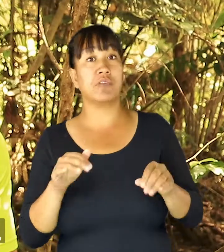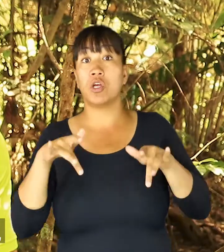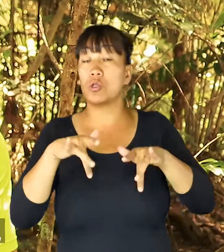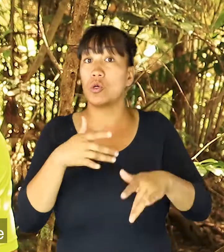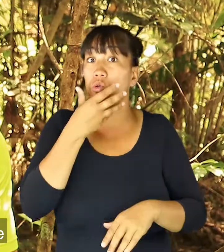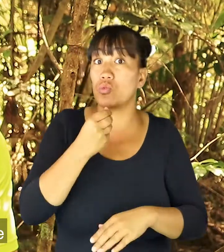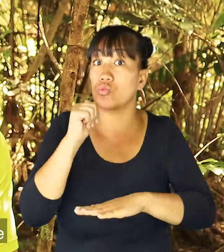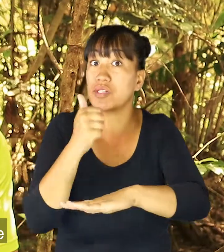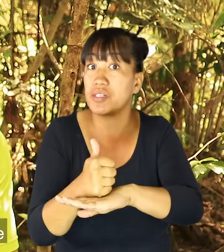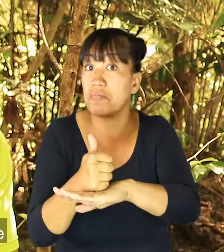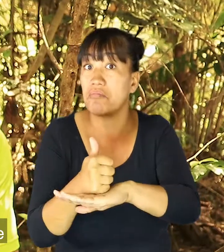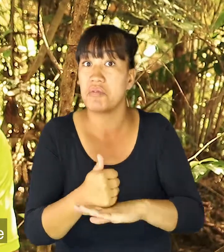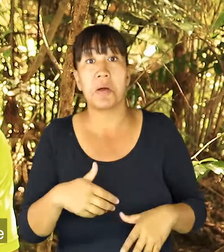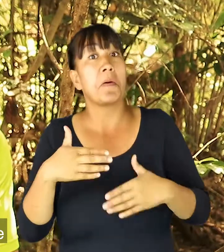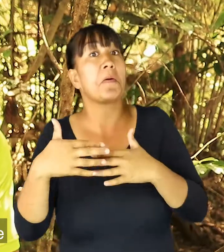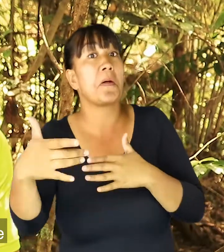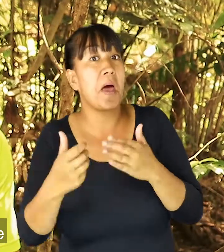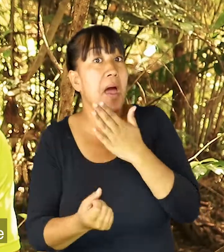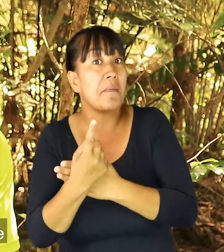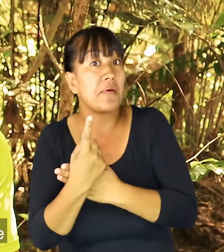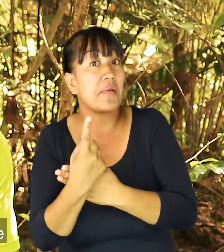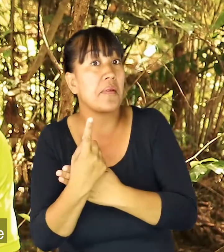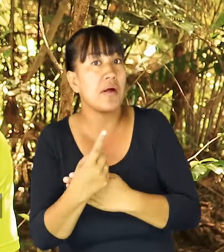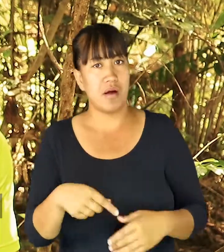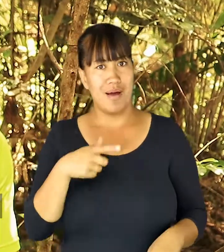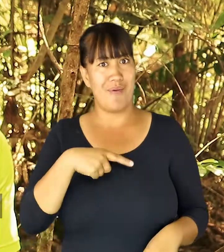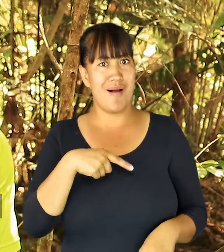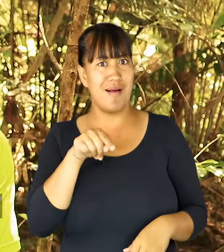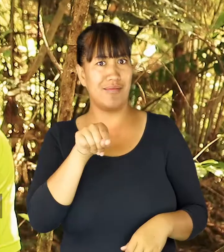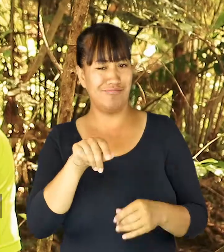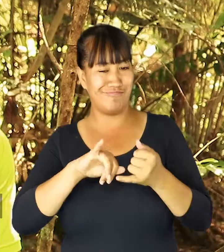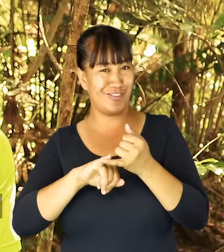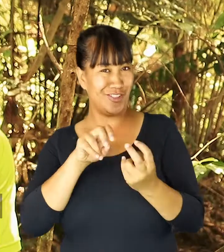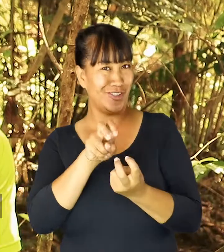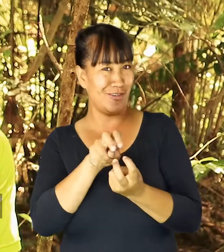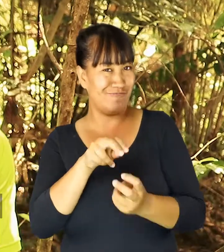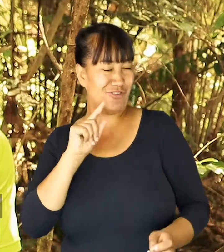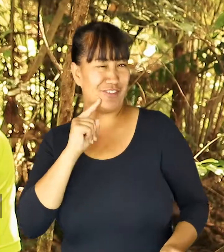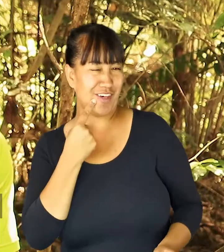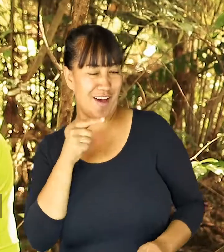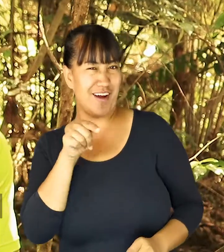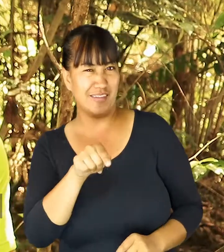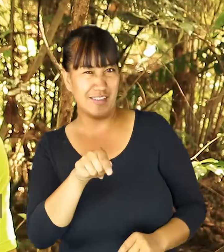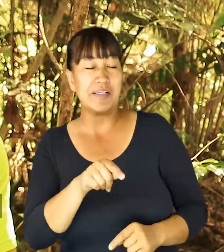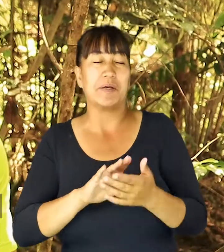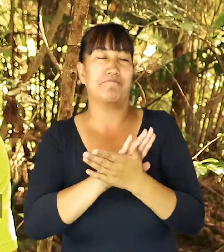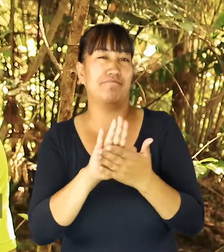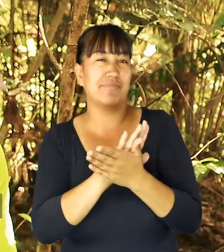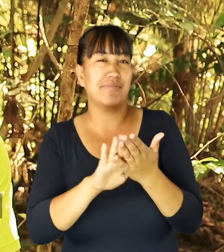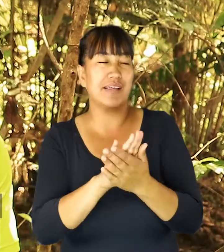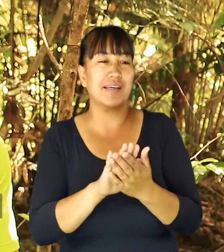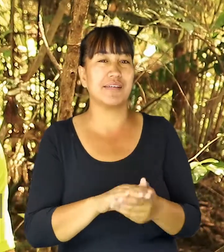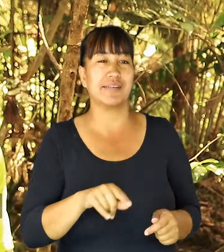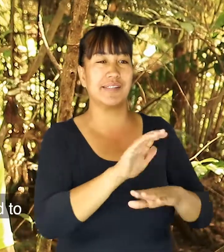needed to, but we will need to at some stage, because it enables us to catch those trap shy